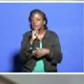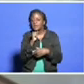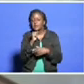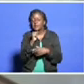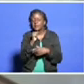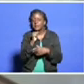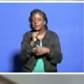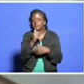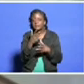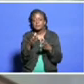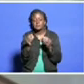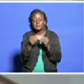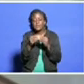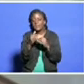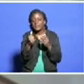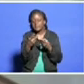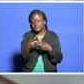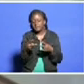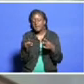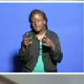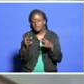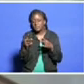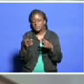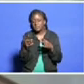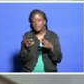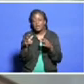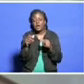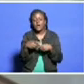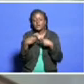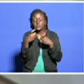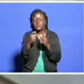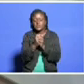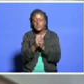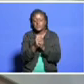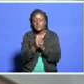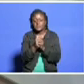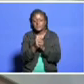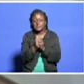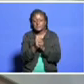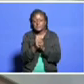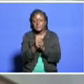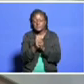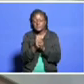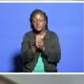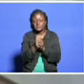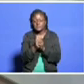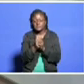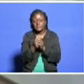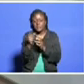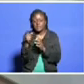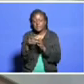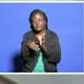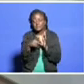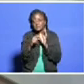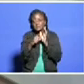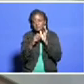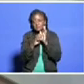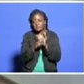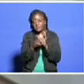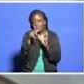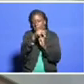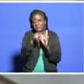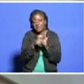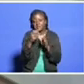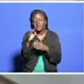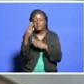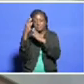Make no mistake about it. It was the policy of Bahamianization, as conceived by the Honorable Adie Hanna